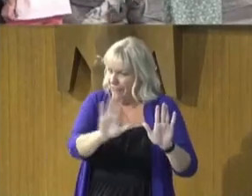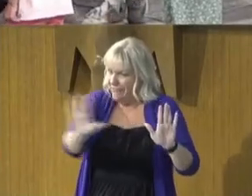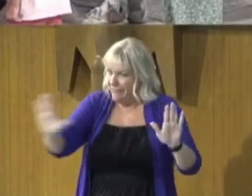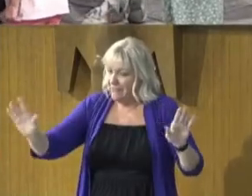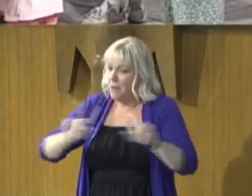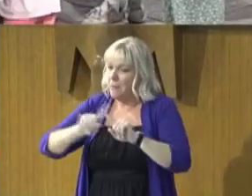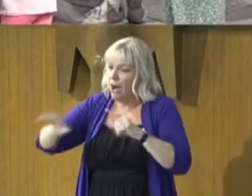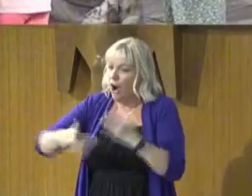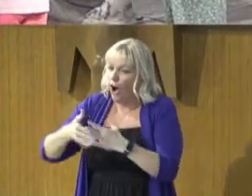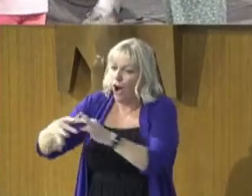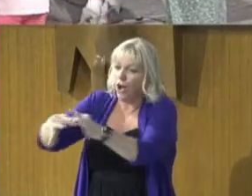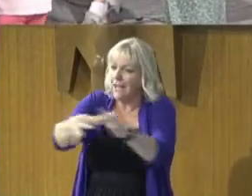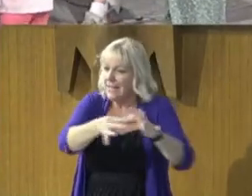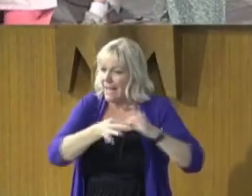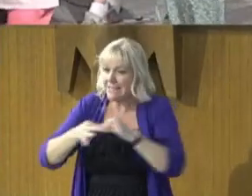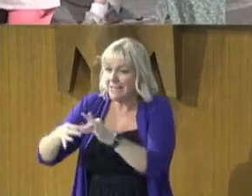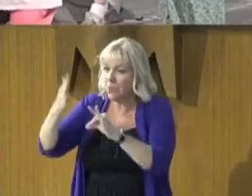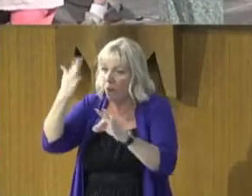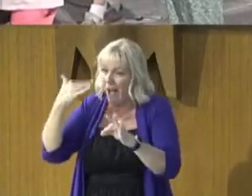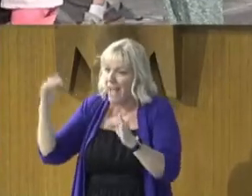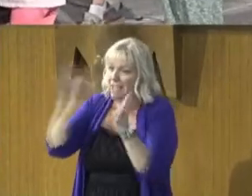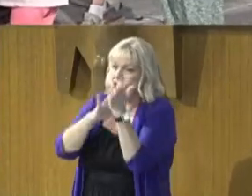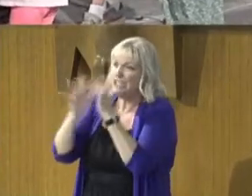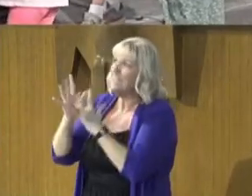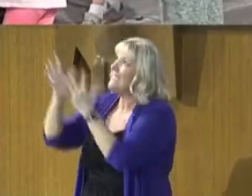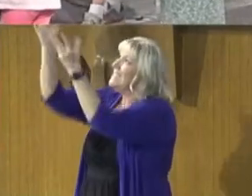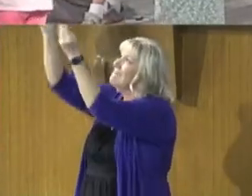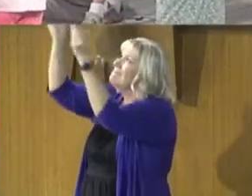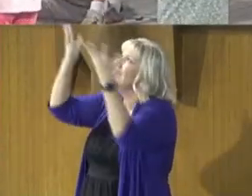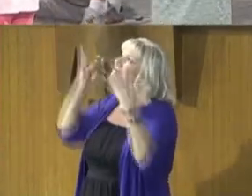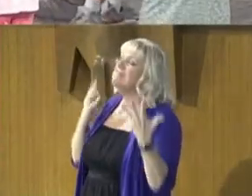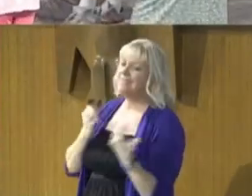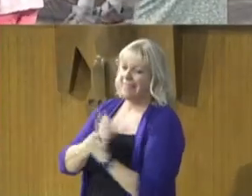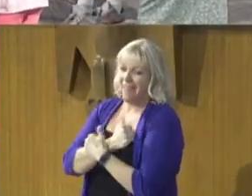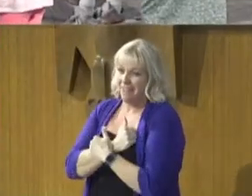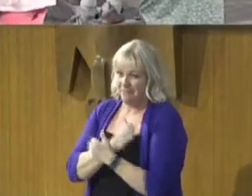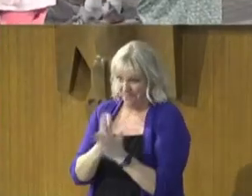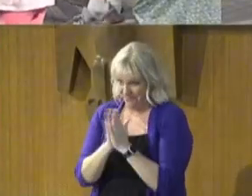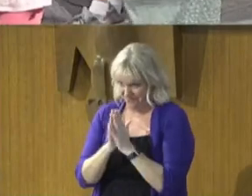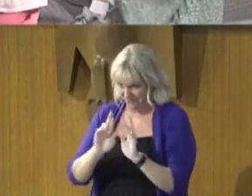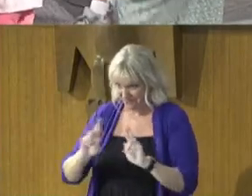our love from Jesus. Let's say a prayer together. Holy God,